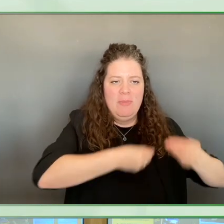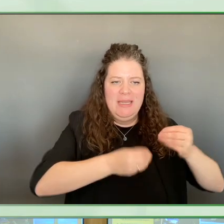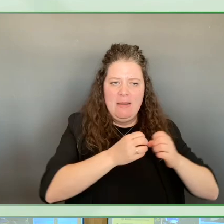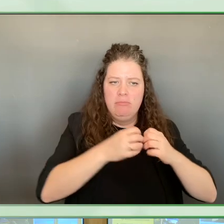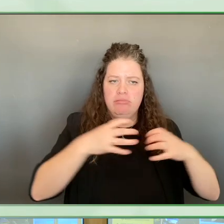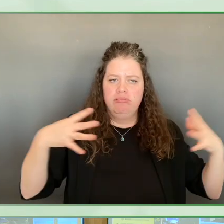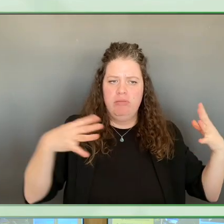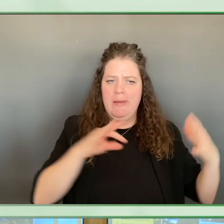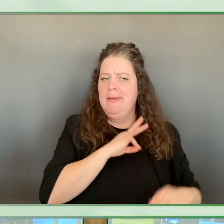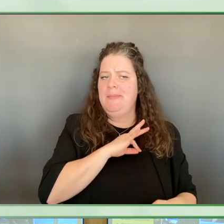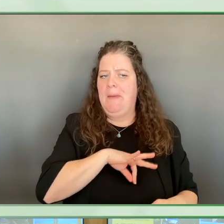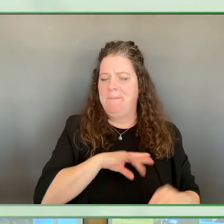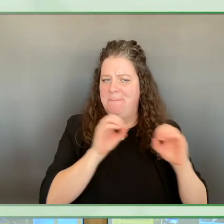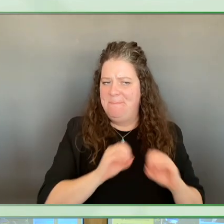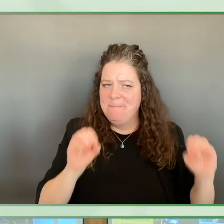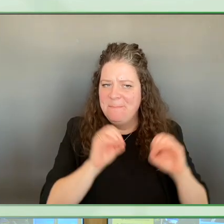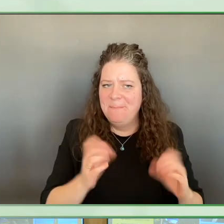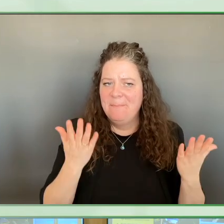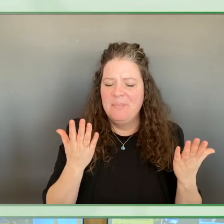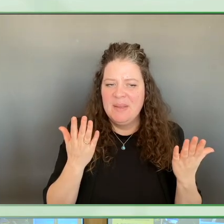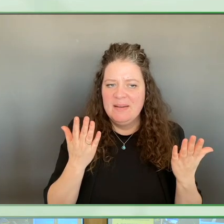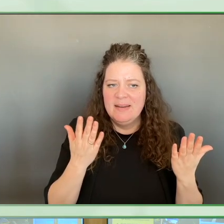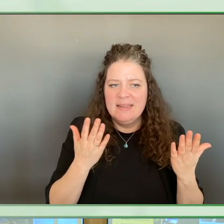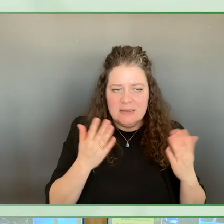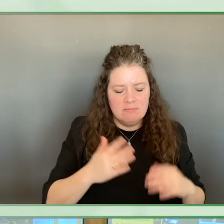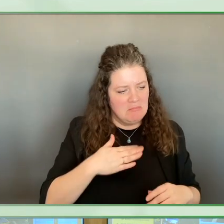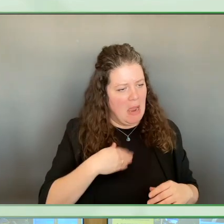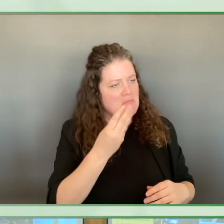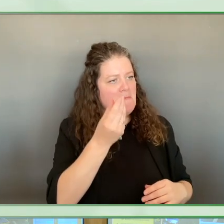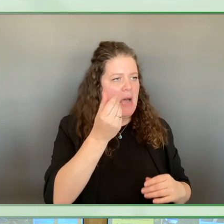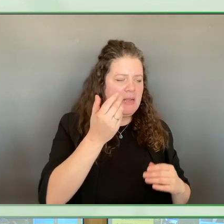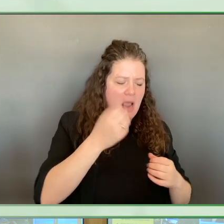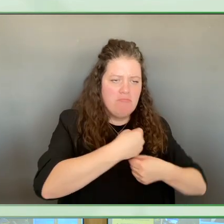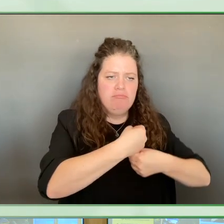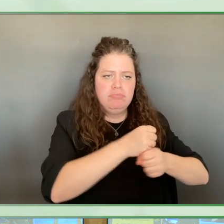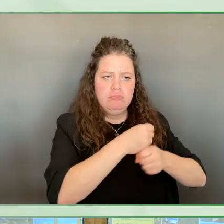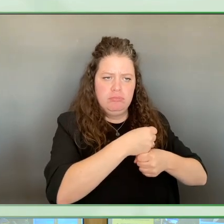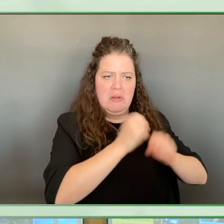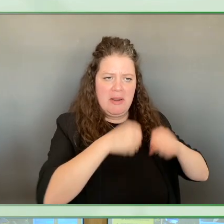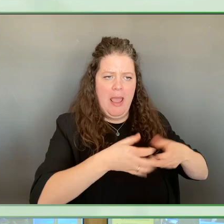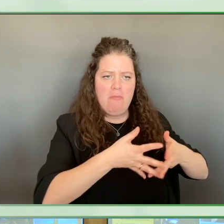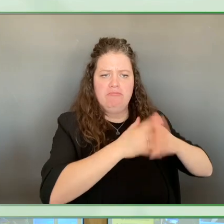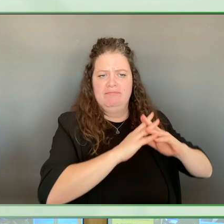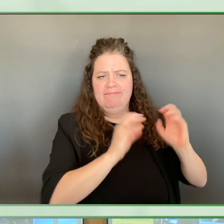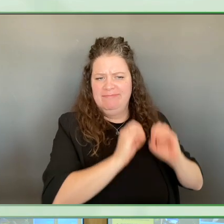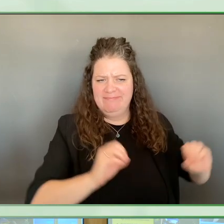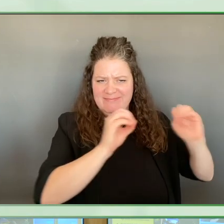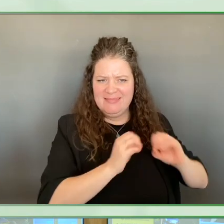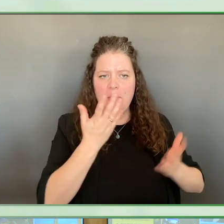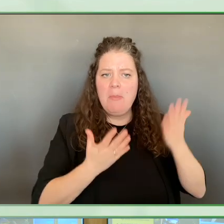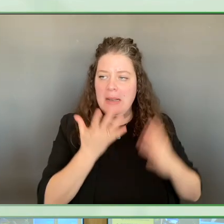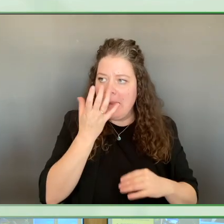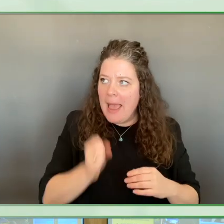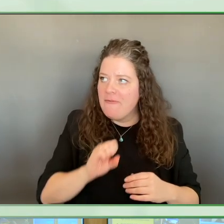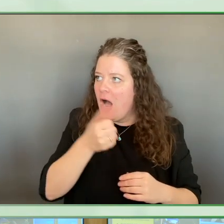do not have the investment to set up their own manufacturing facility. But if they are able to have a facility that is shared and is